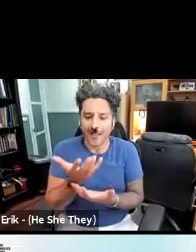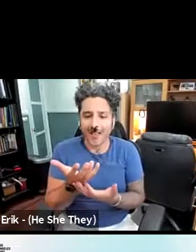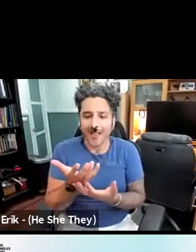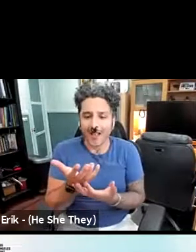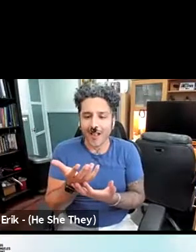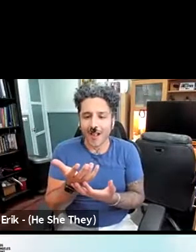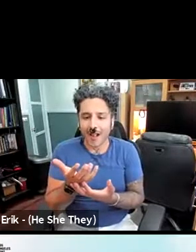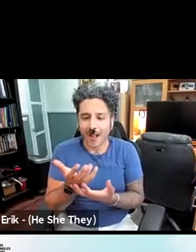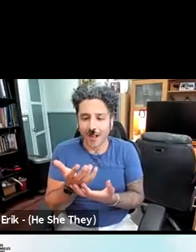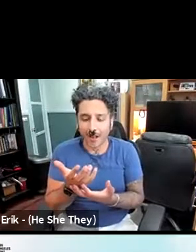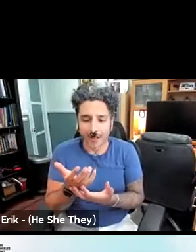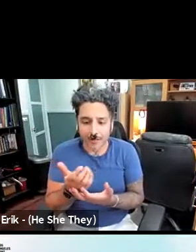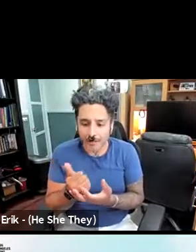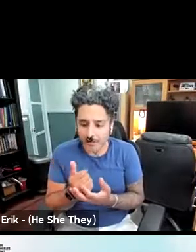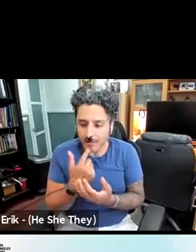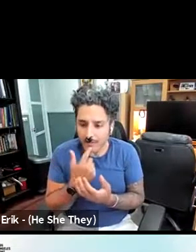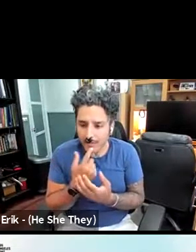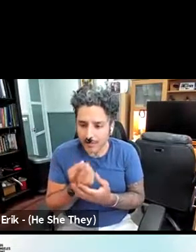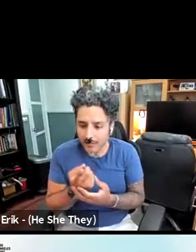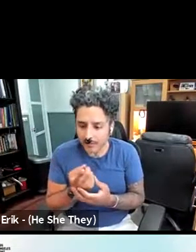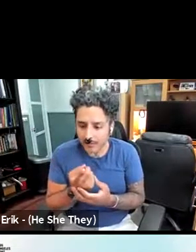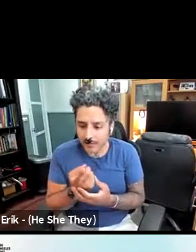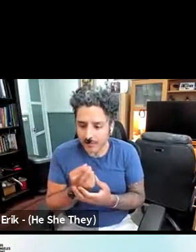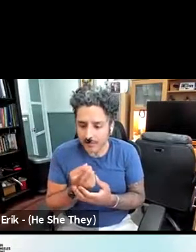though, offline.